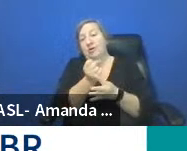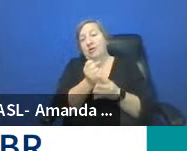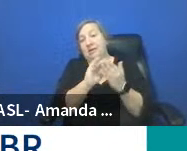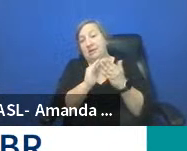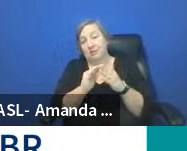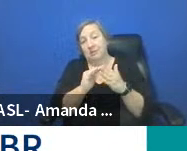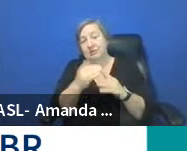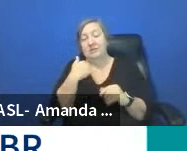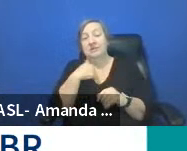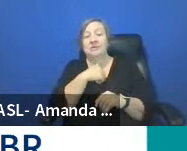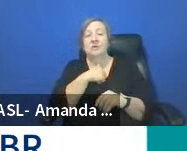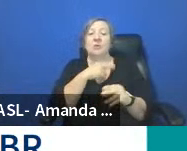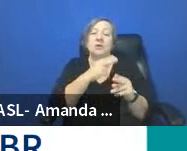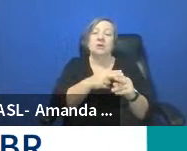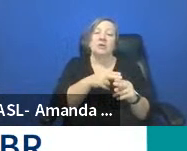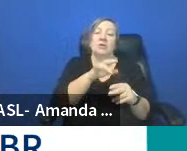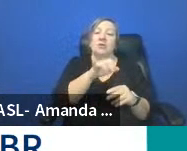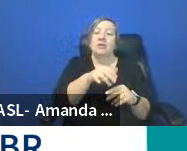we call that